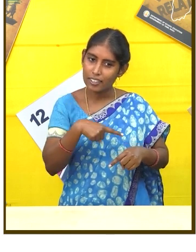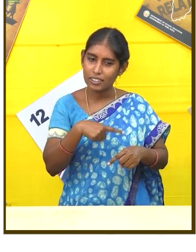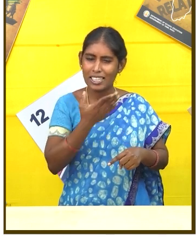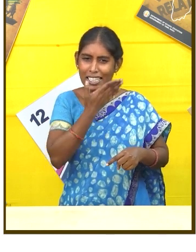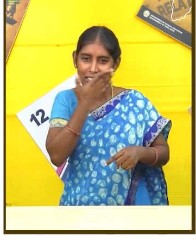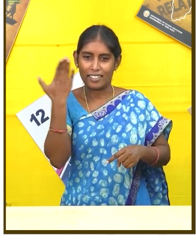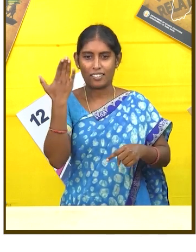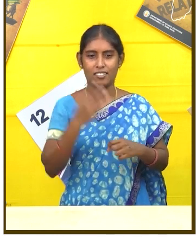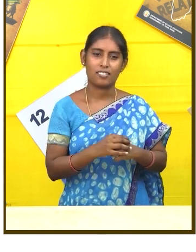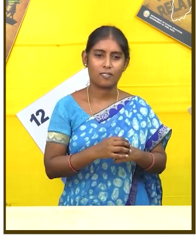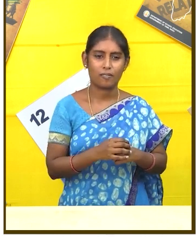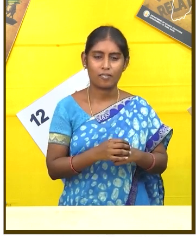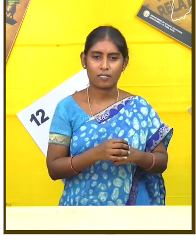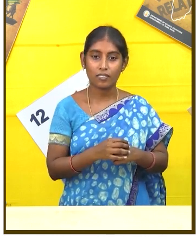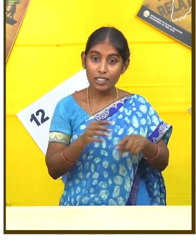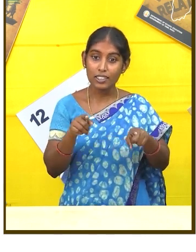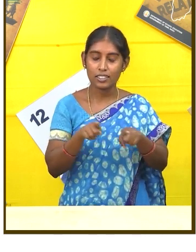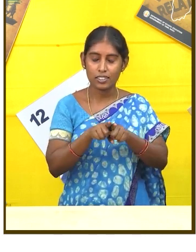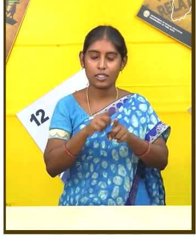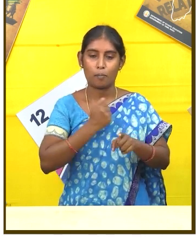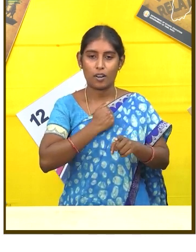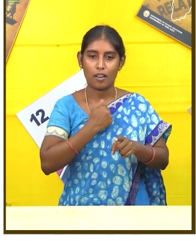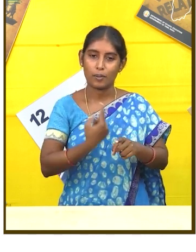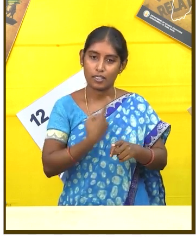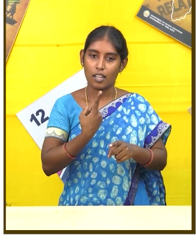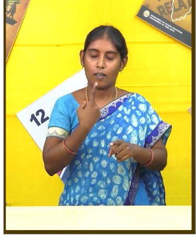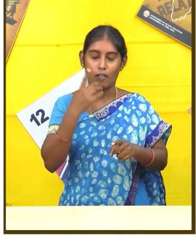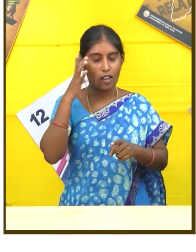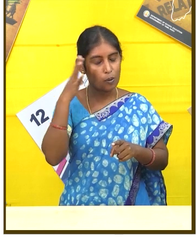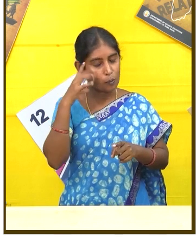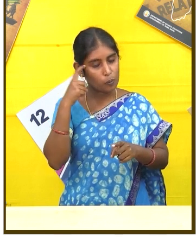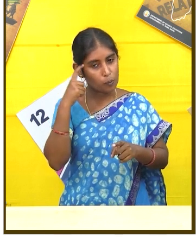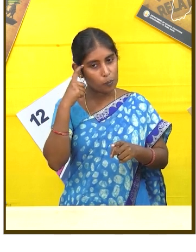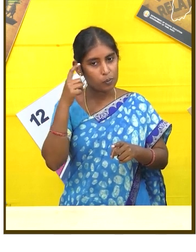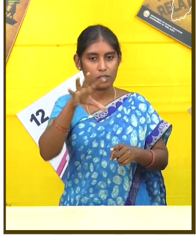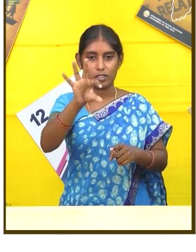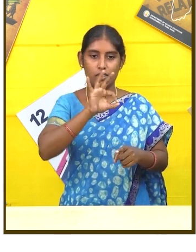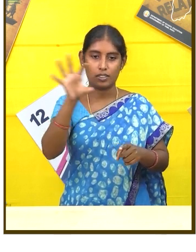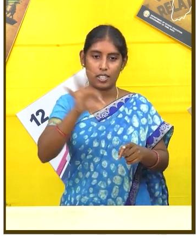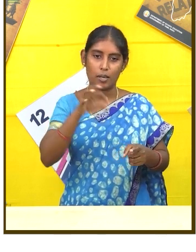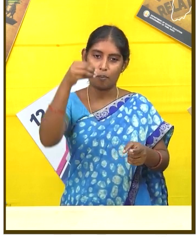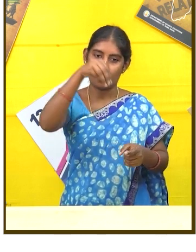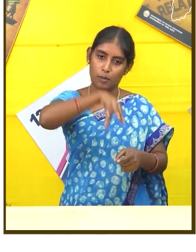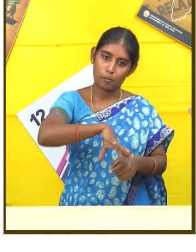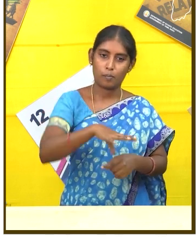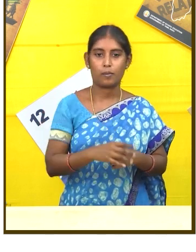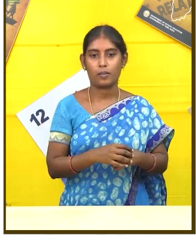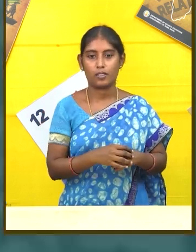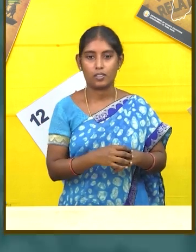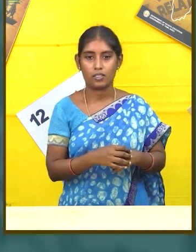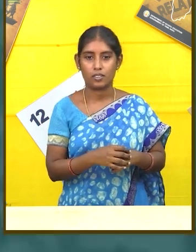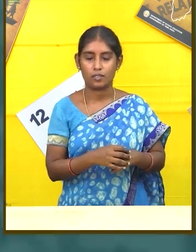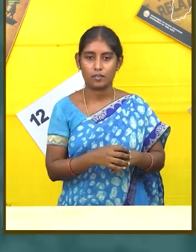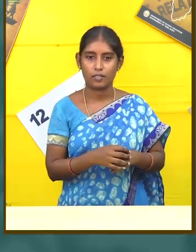cancelled. So quite easy. So that we select the second equation, third equation, and we are going to add both the